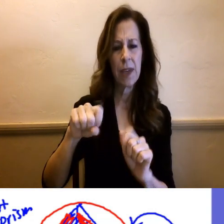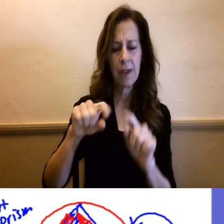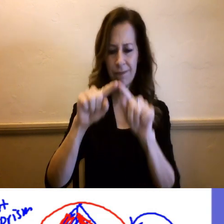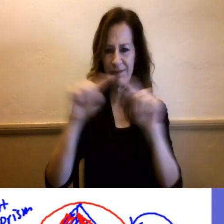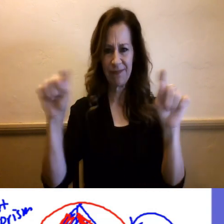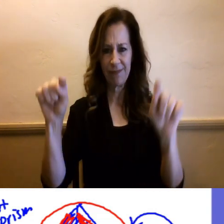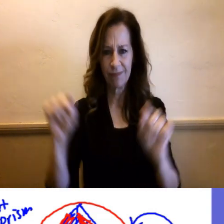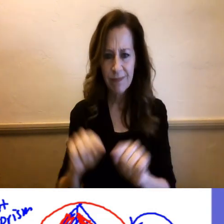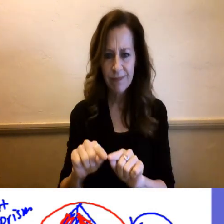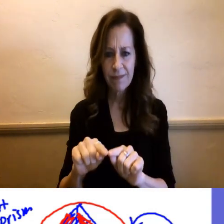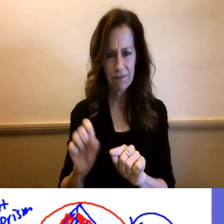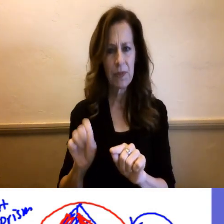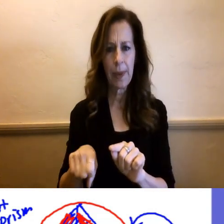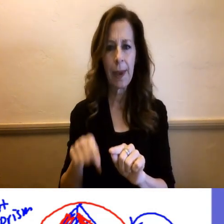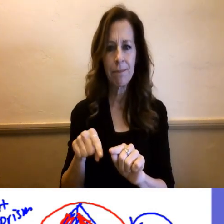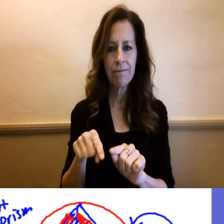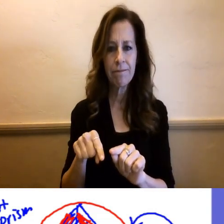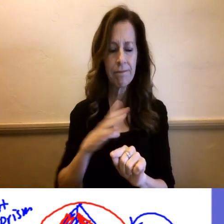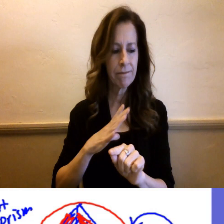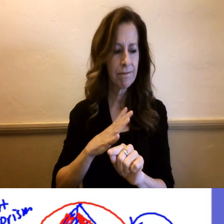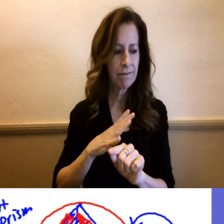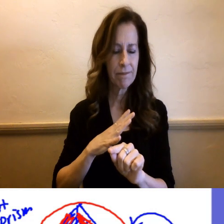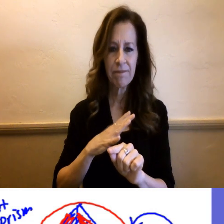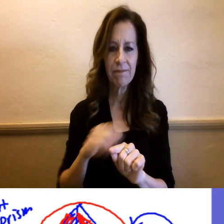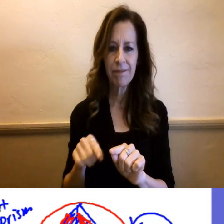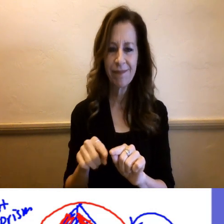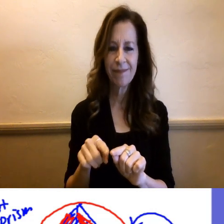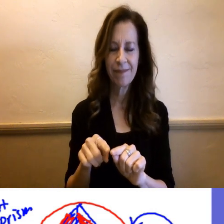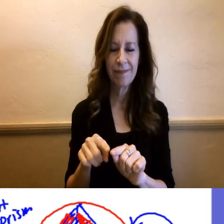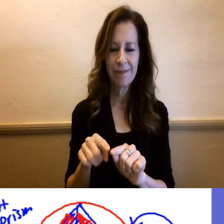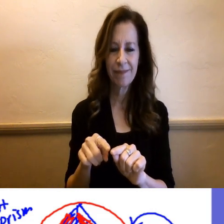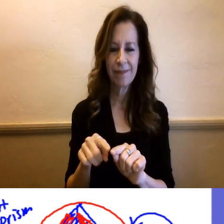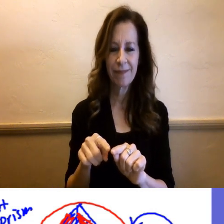the other way. Look, what if I did my pyramid this way?